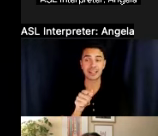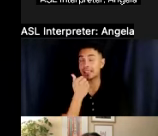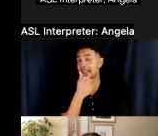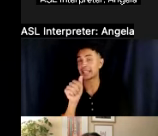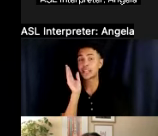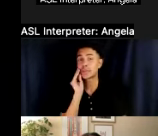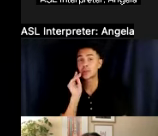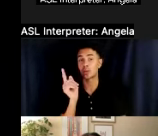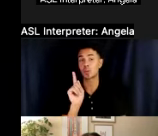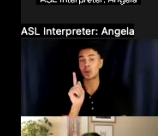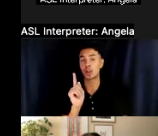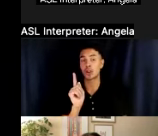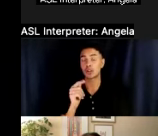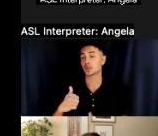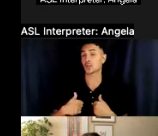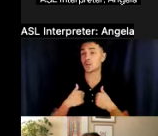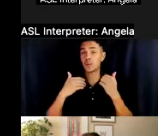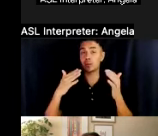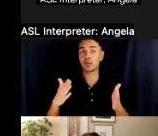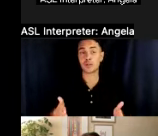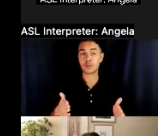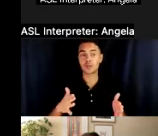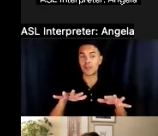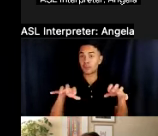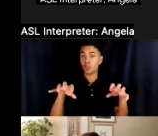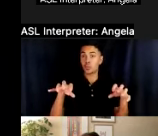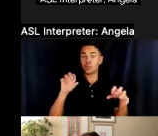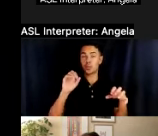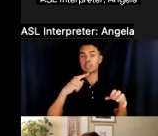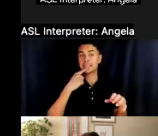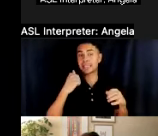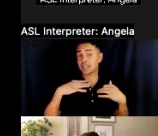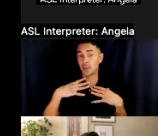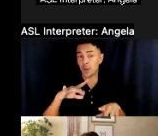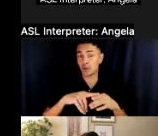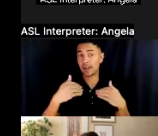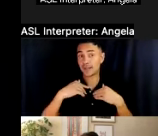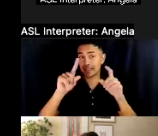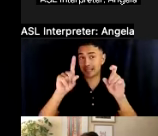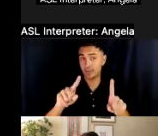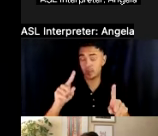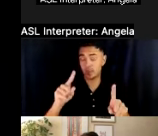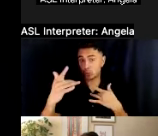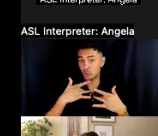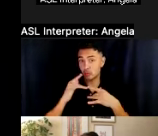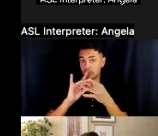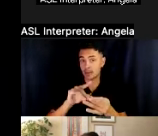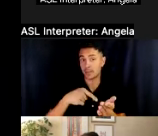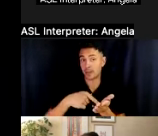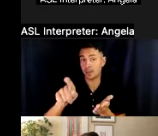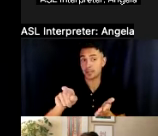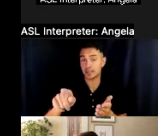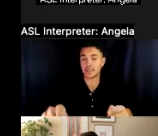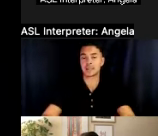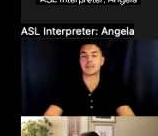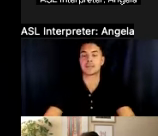experience where a survivor froze or said that they did not want to have an exam because of the concern about payment?